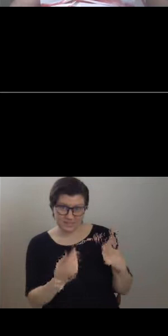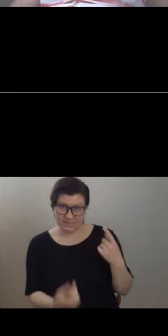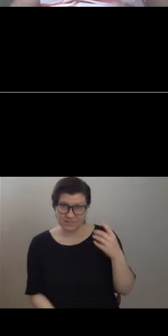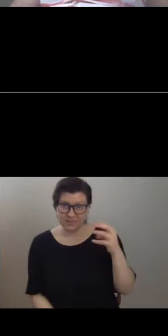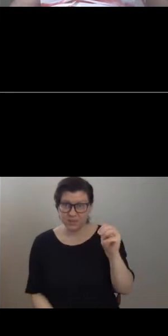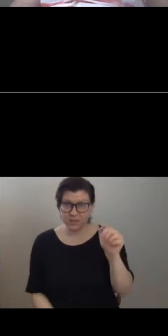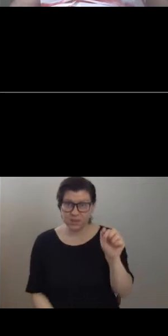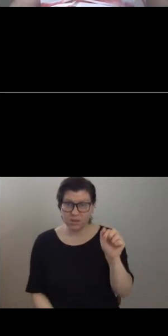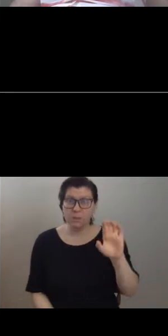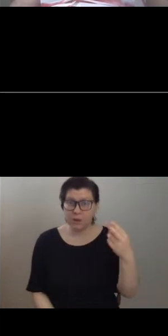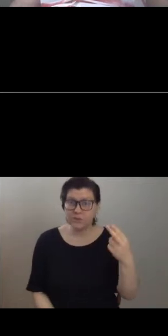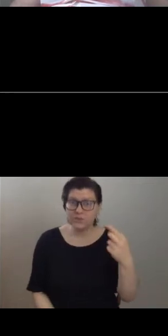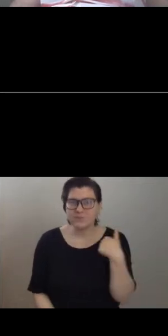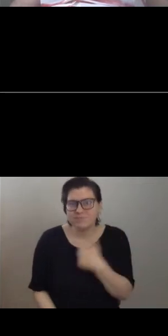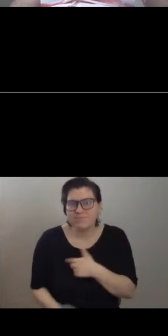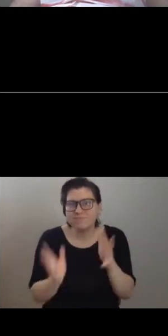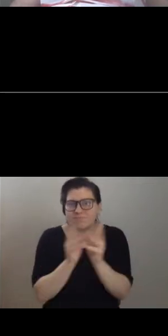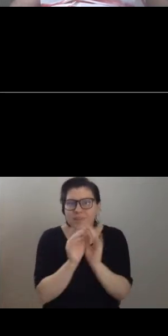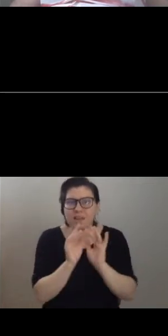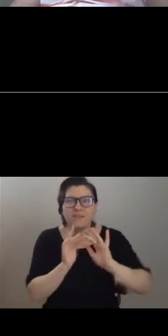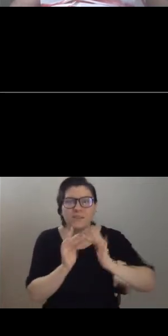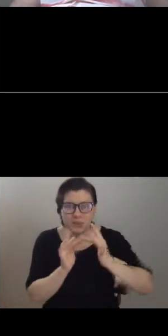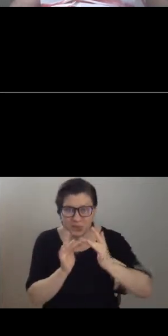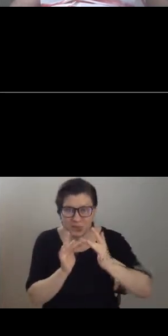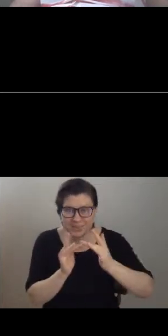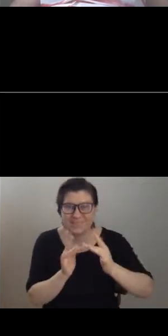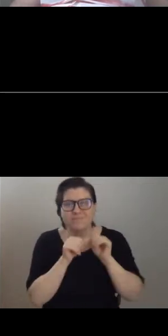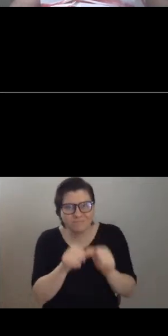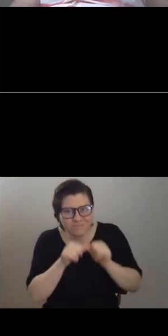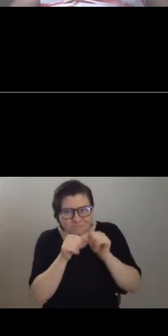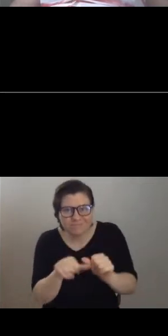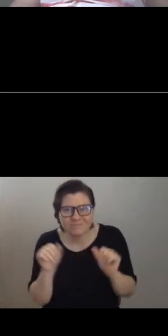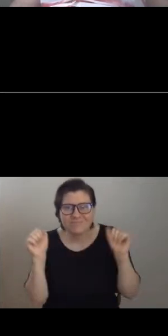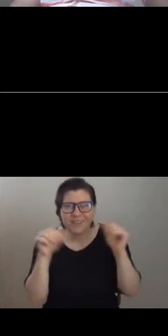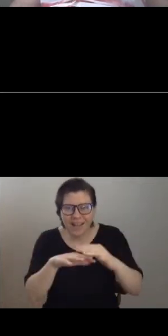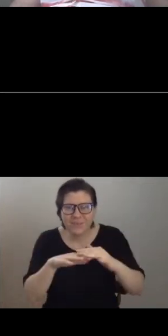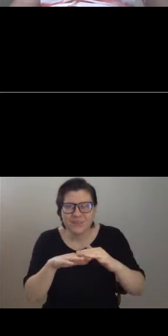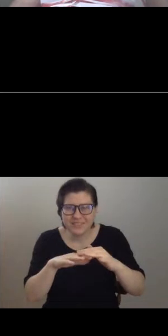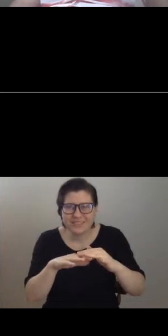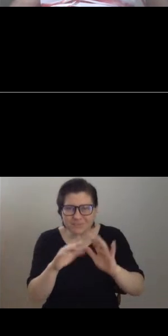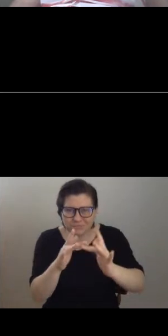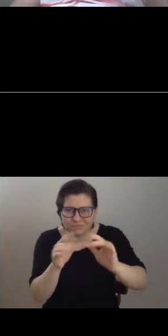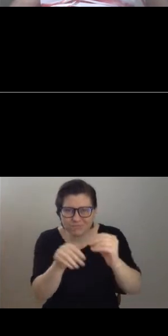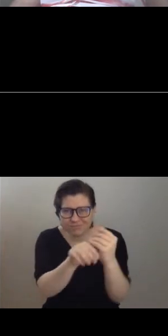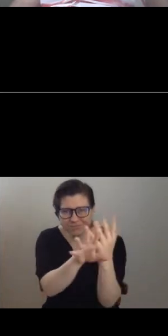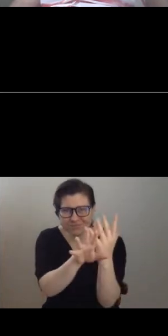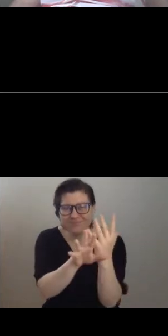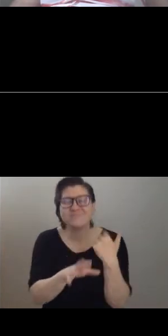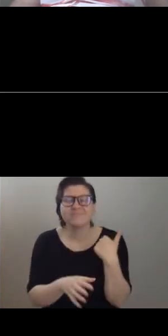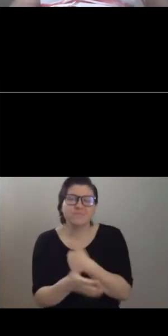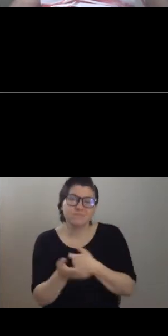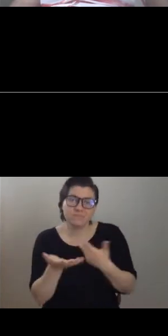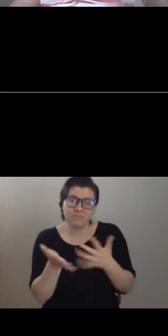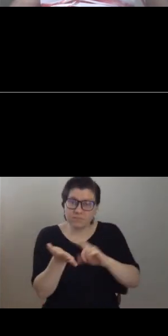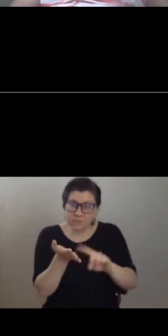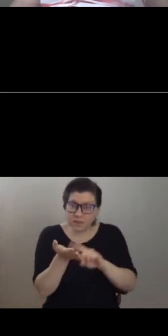meeting virtually to continue our gatherings. We have explored resources for virtual